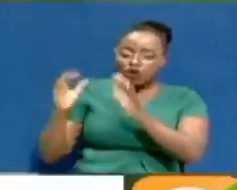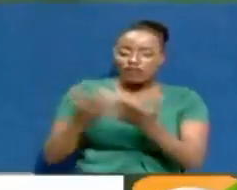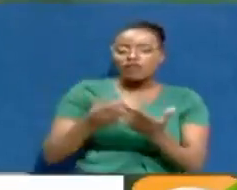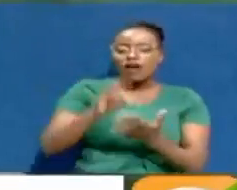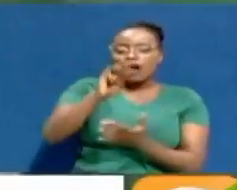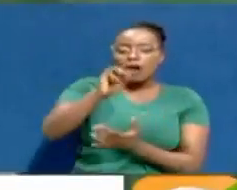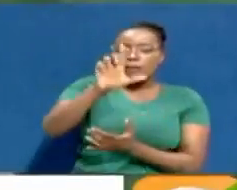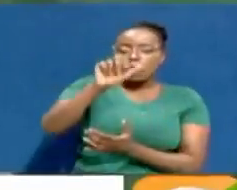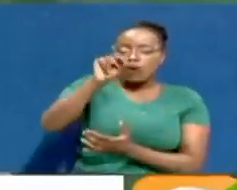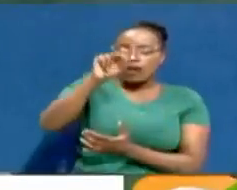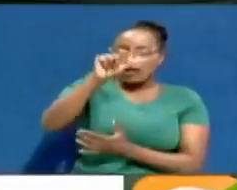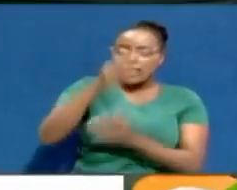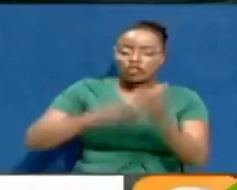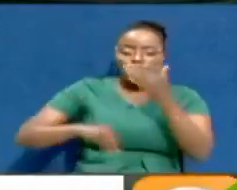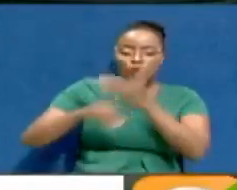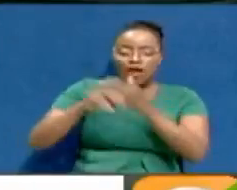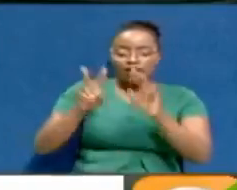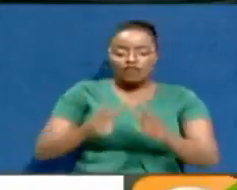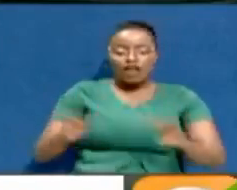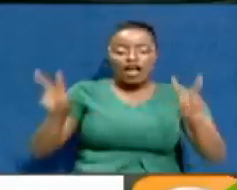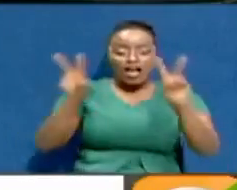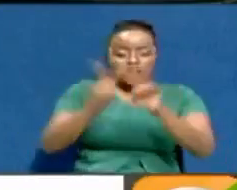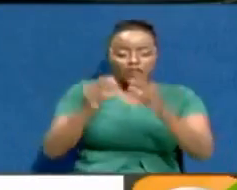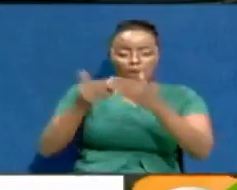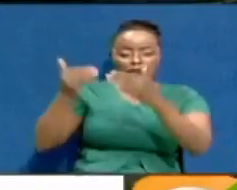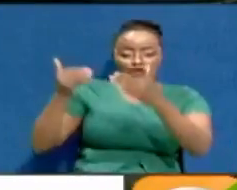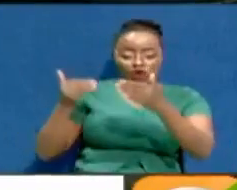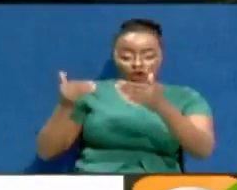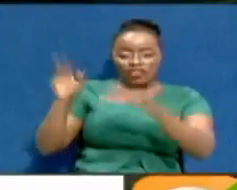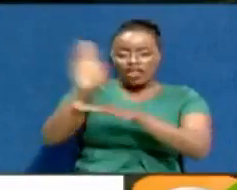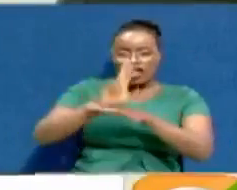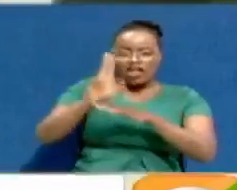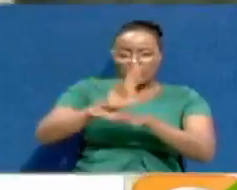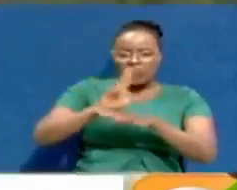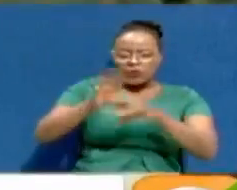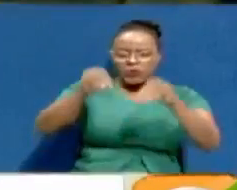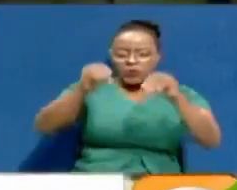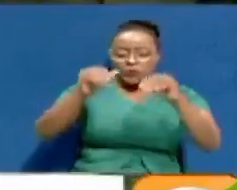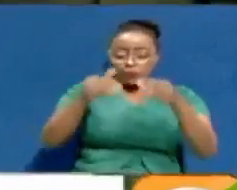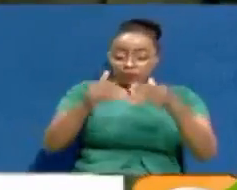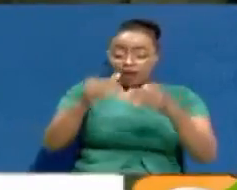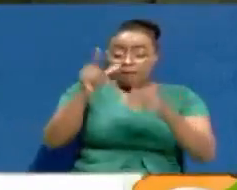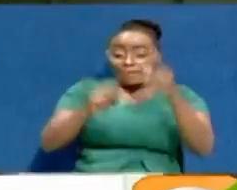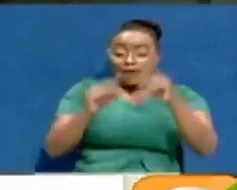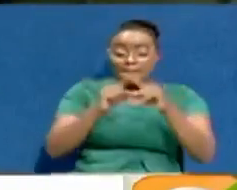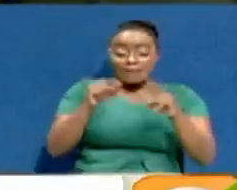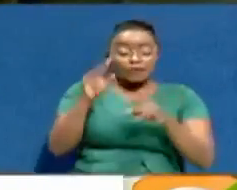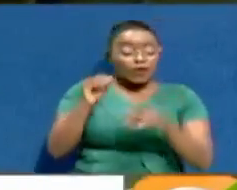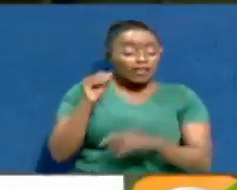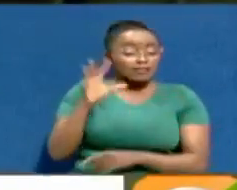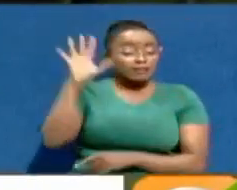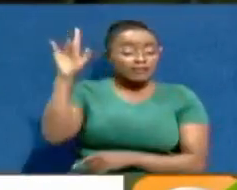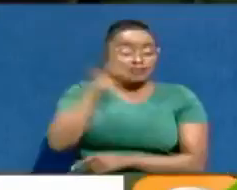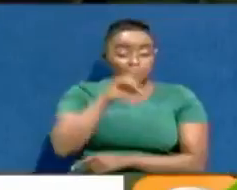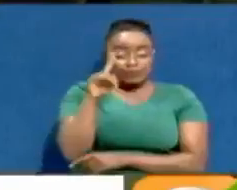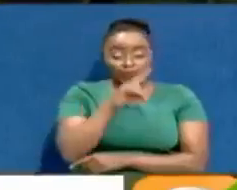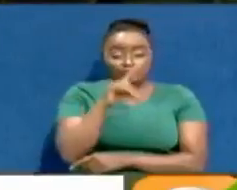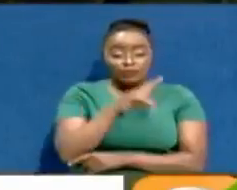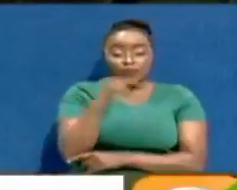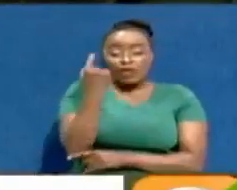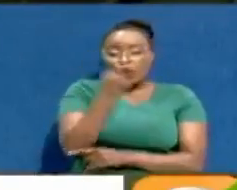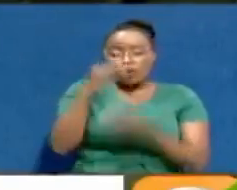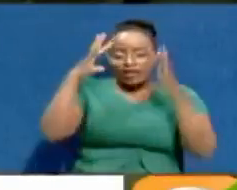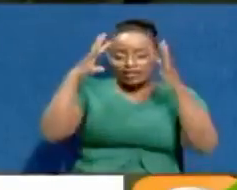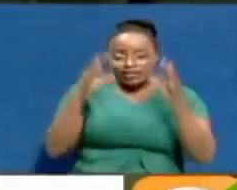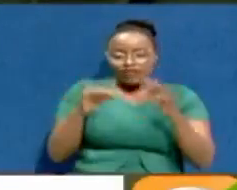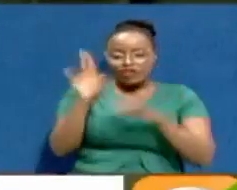moringa, and others to add value to it. Previously, they used to use powdered milk, but it was a costly affair, and they